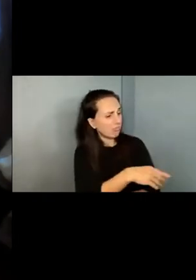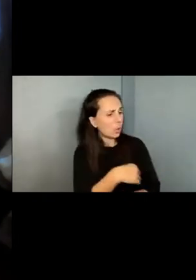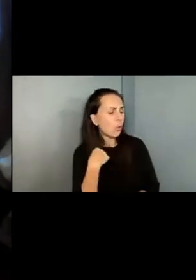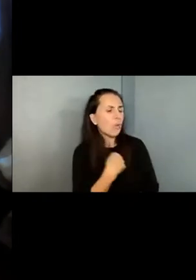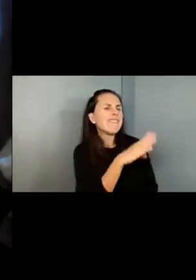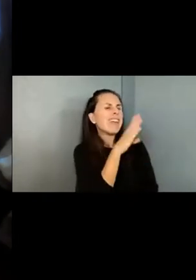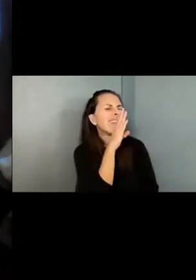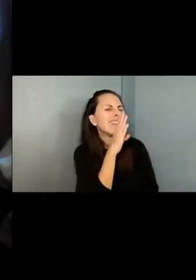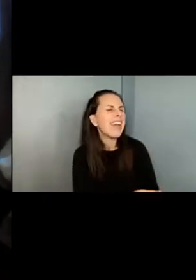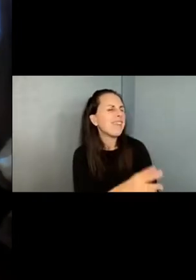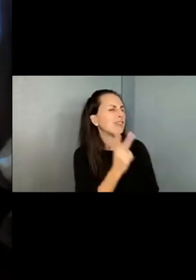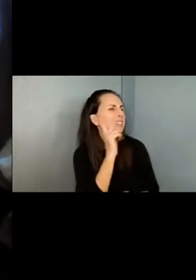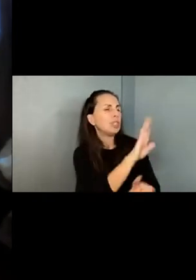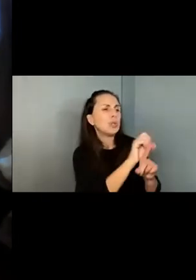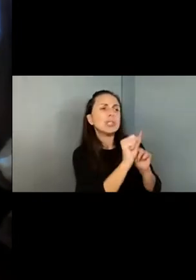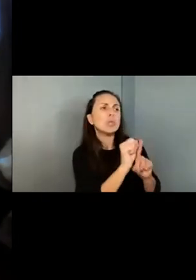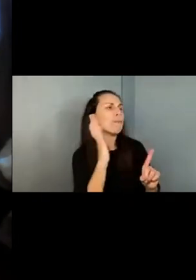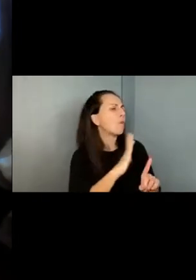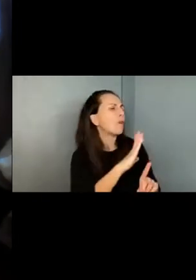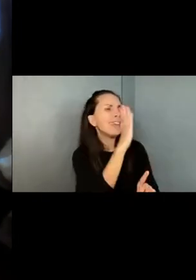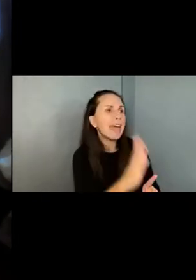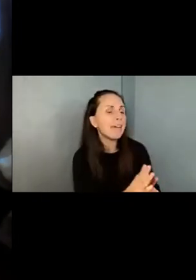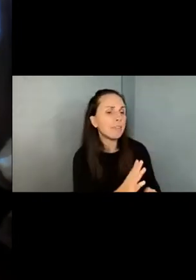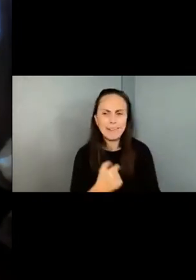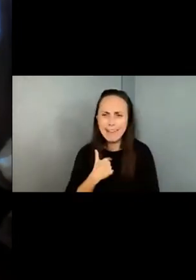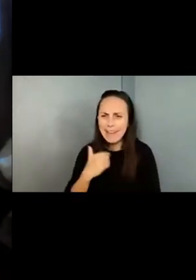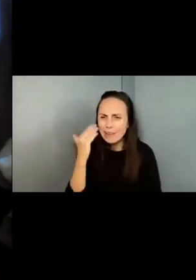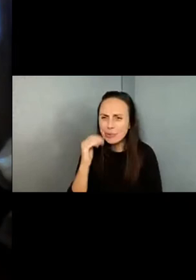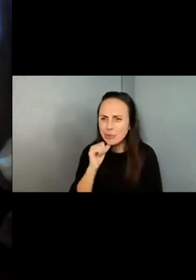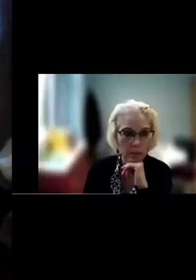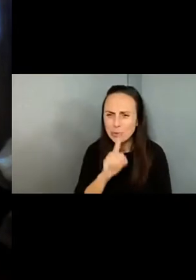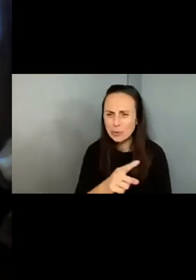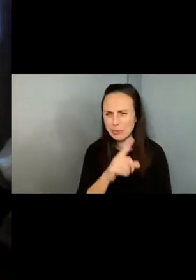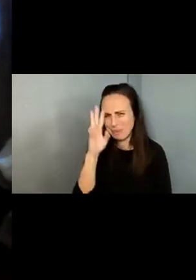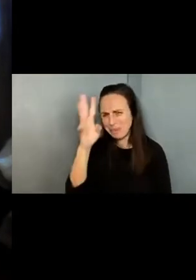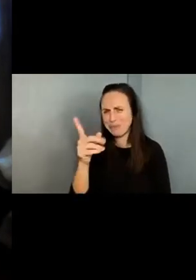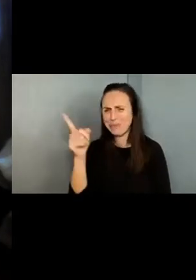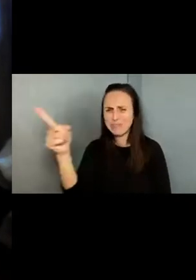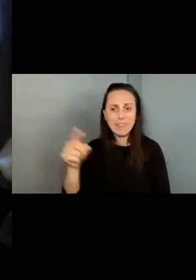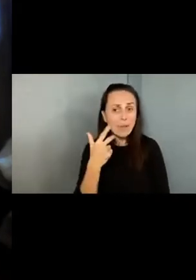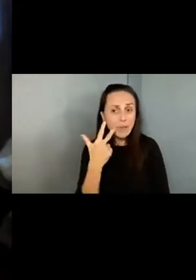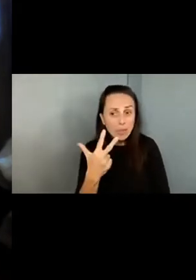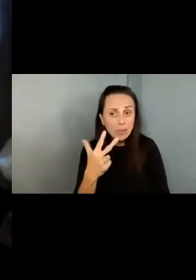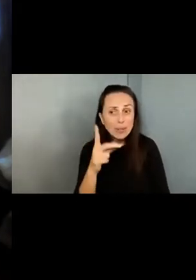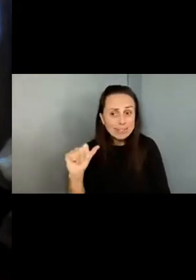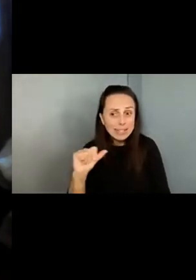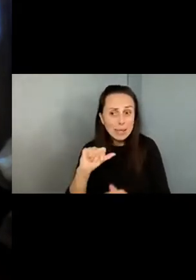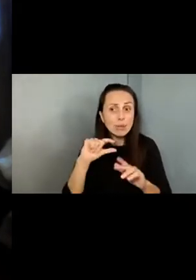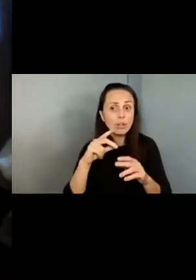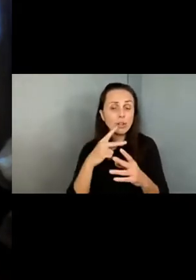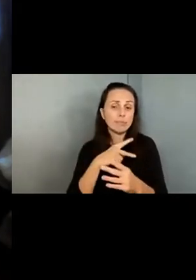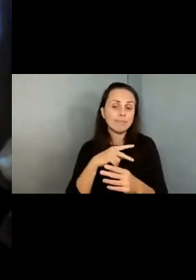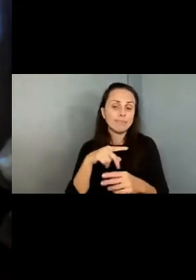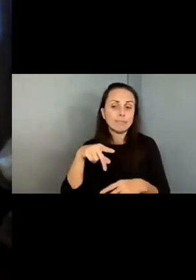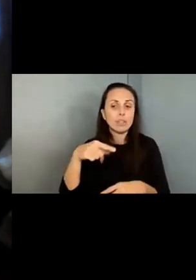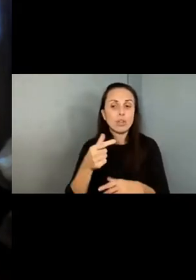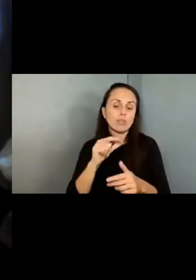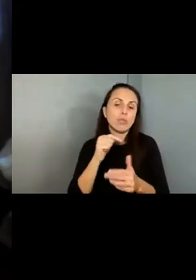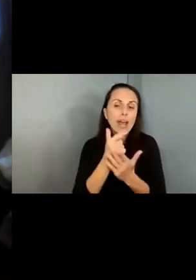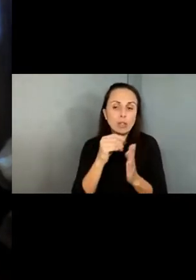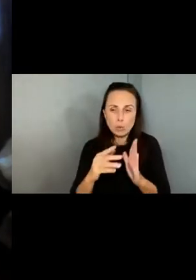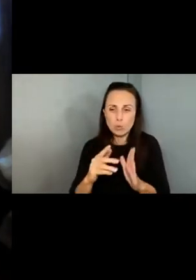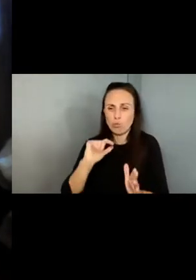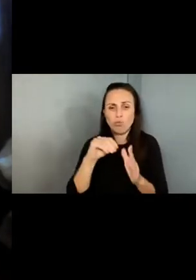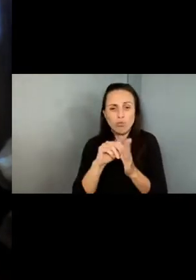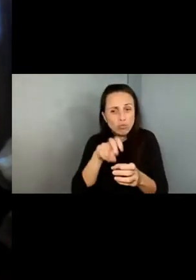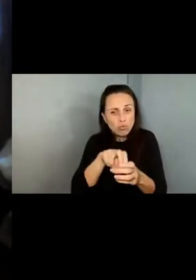never encountered your situation before," when I know that's not true because 3 disabled graduate students dropped out of the same program the same